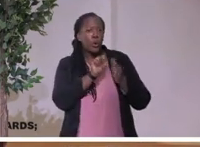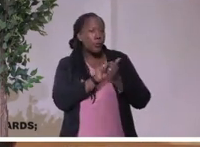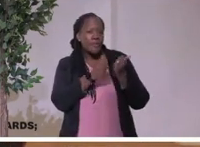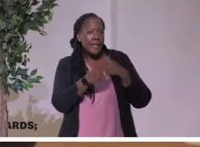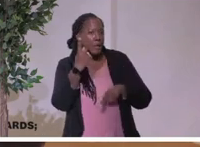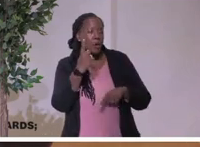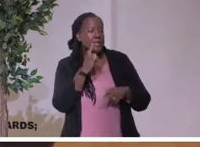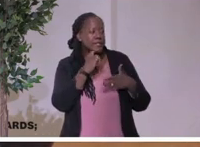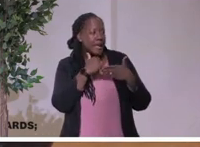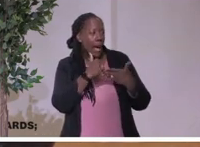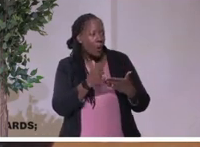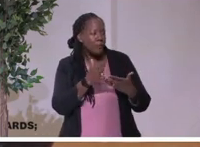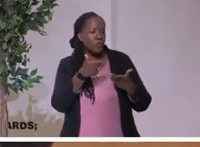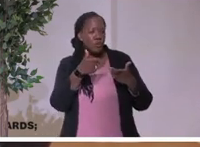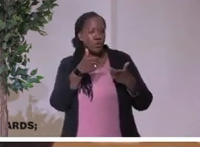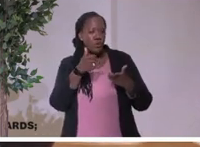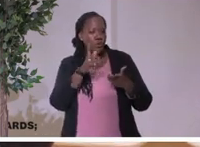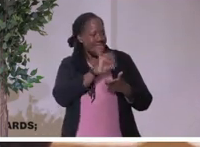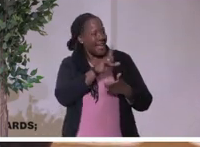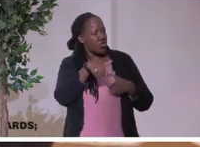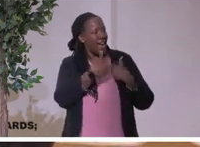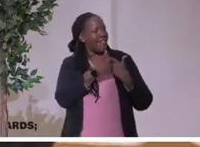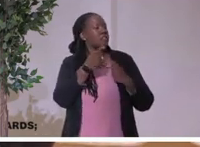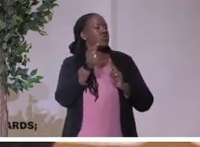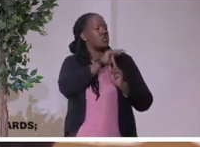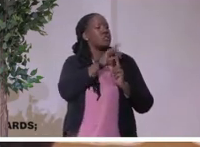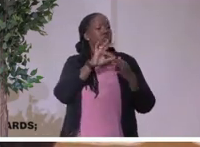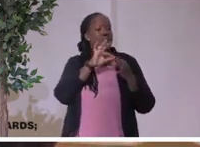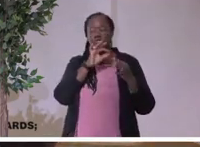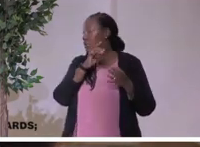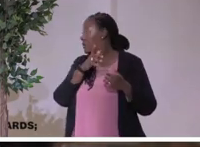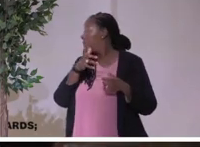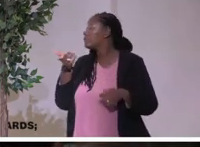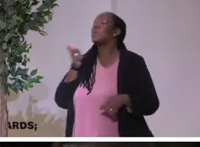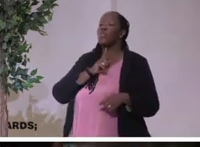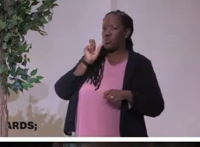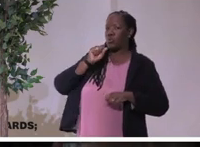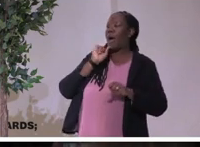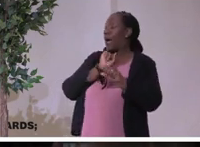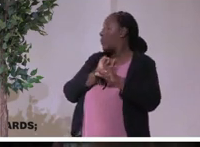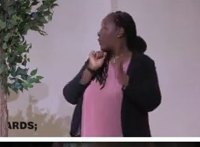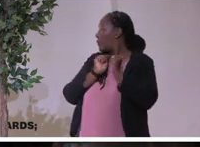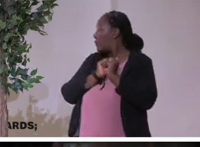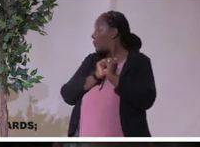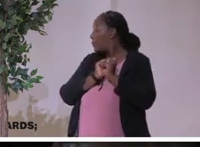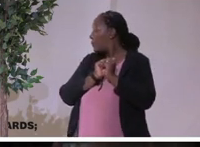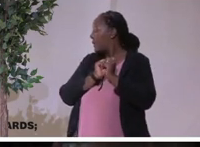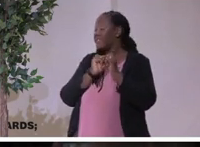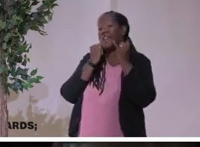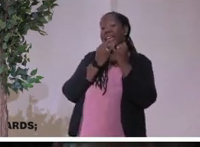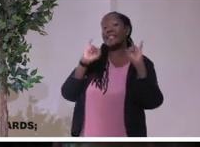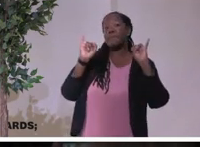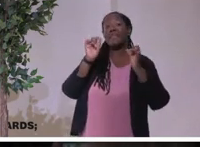like reconcile this challenge or this change that's going on? Well, I'm working with a world of independent